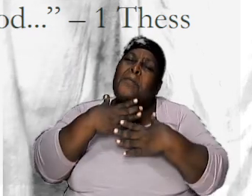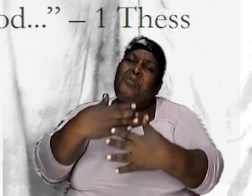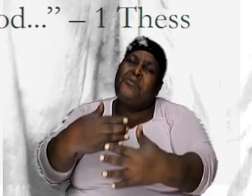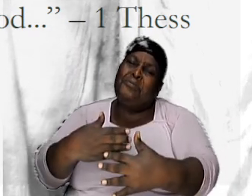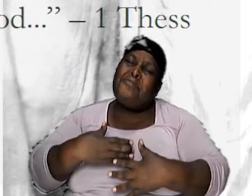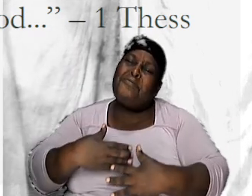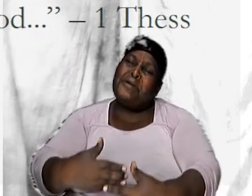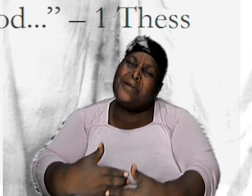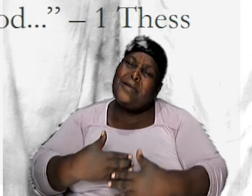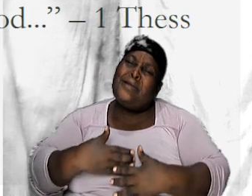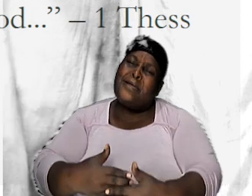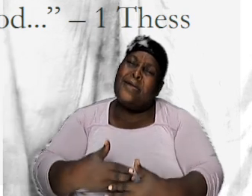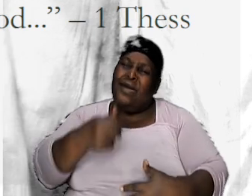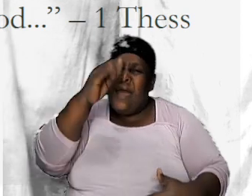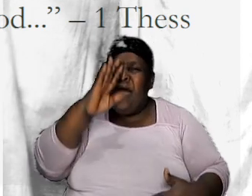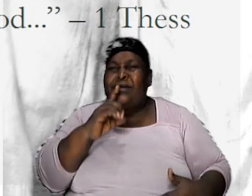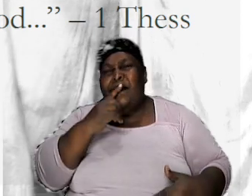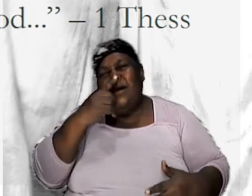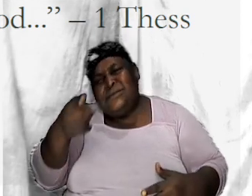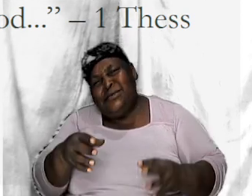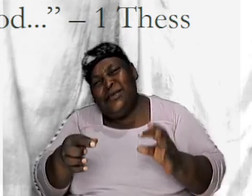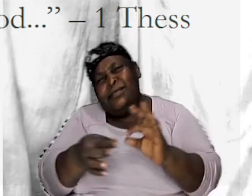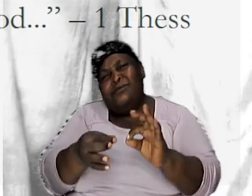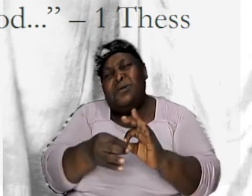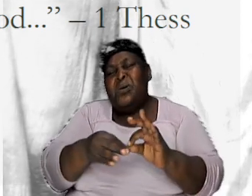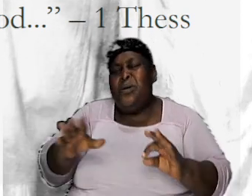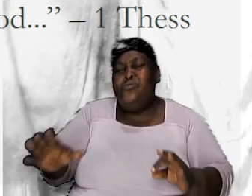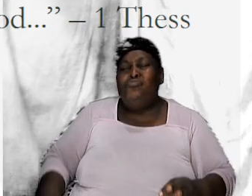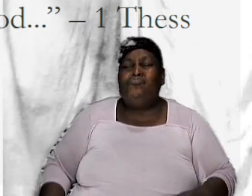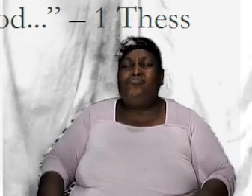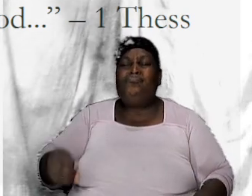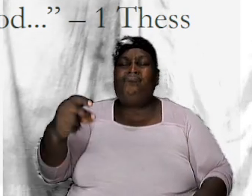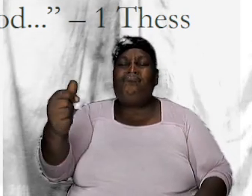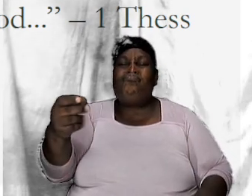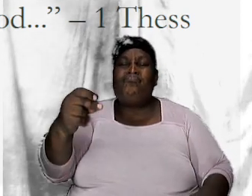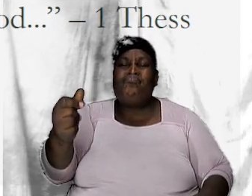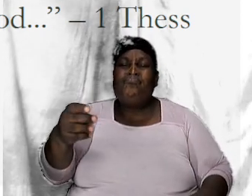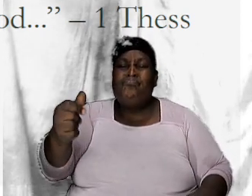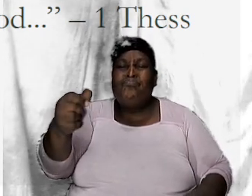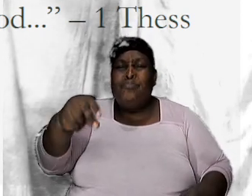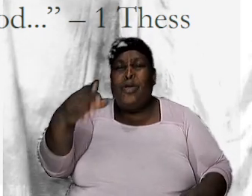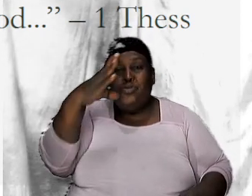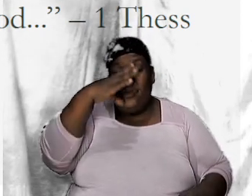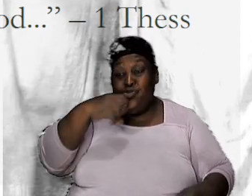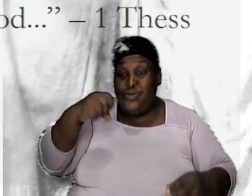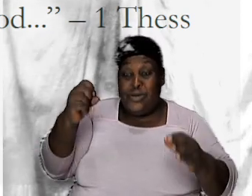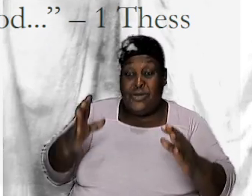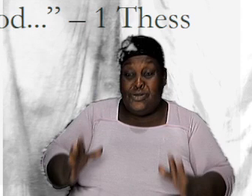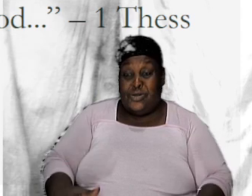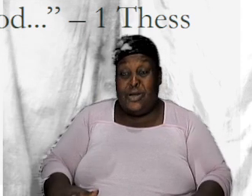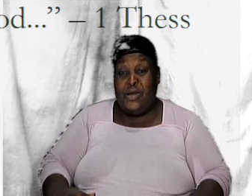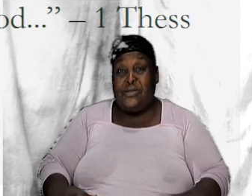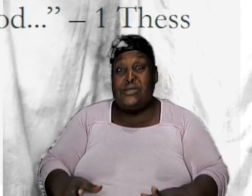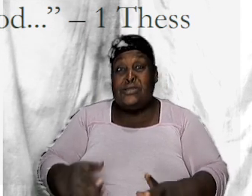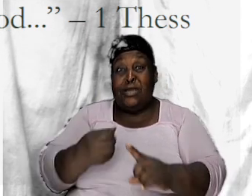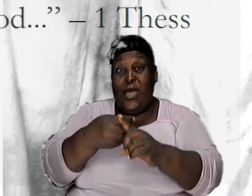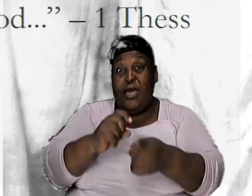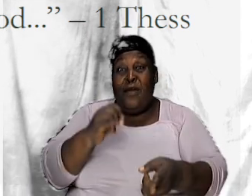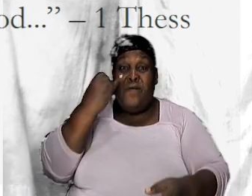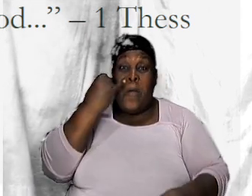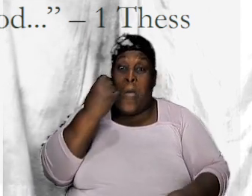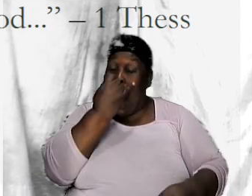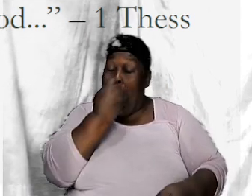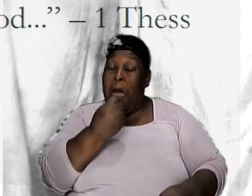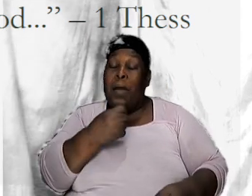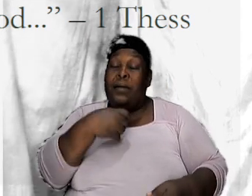God sight fit. That when we were dogs and sorcerers and strangers from the commonwealth of Israel. Amen. That God plucked us